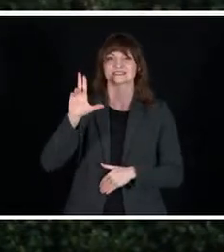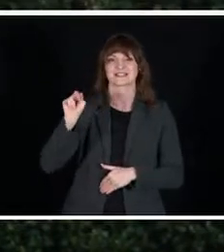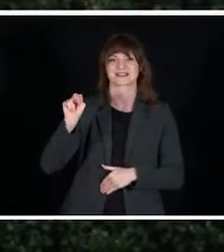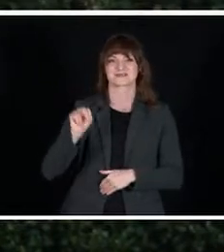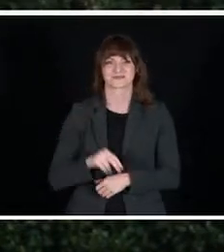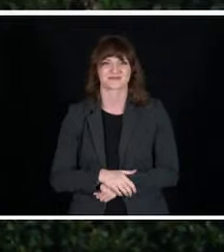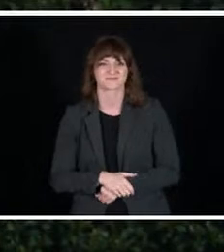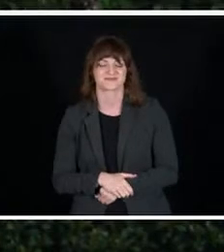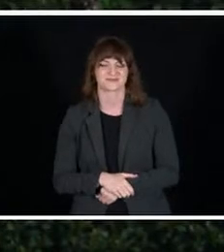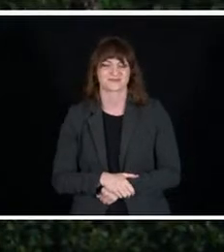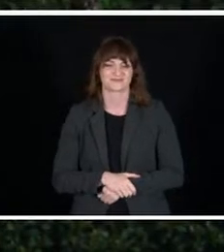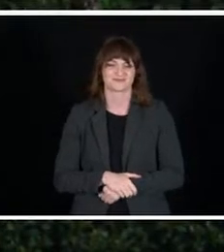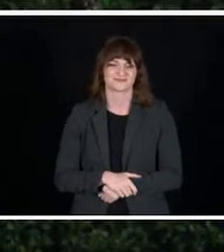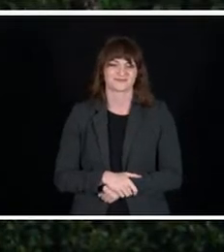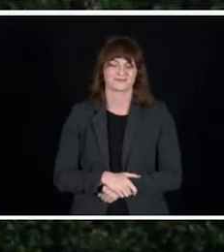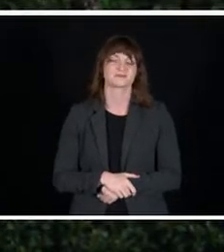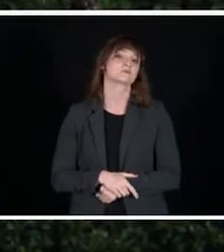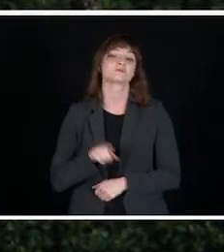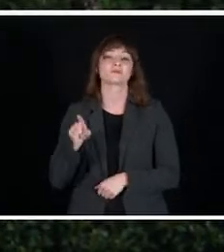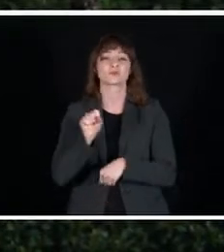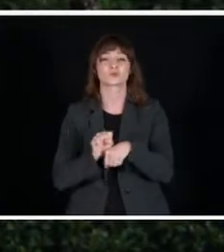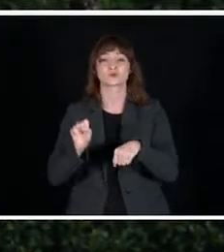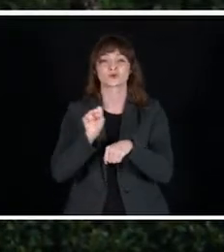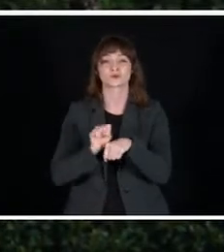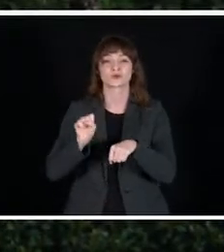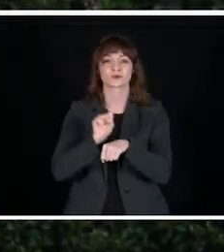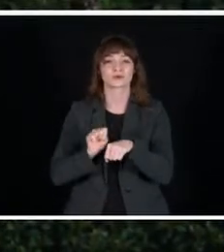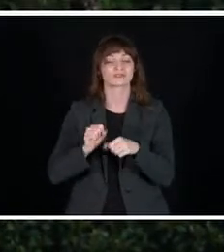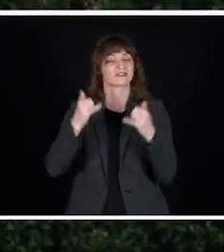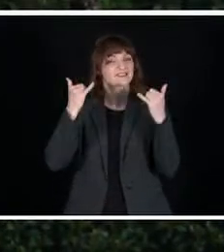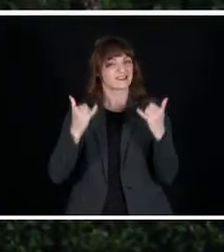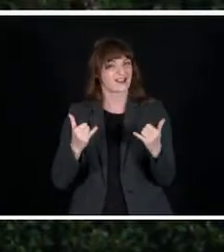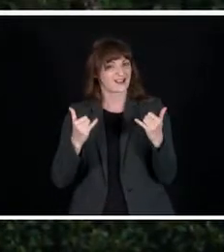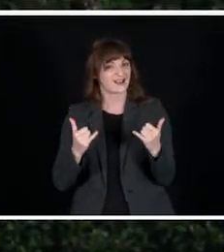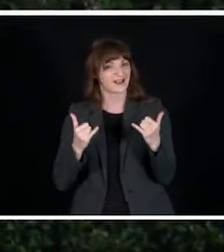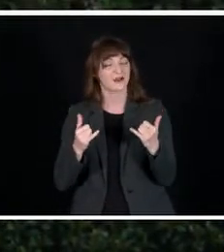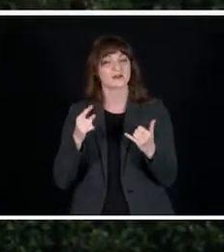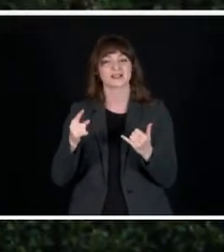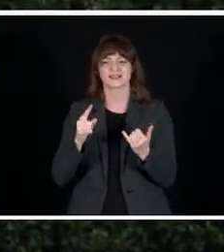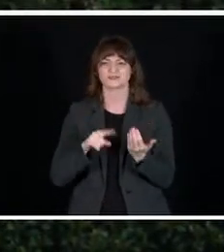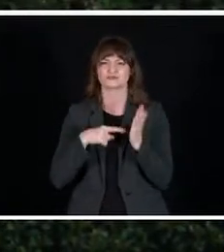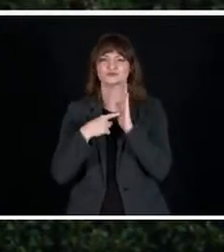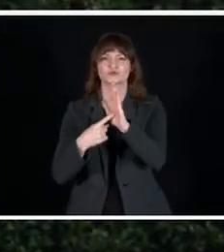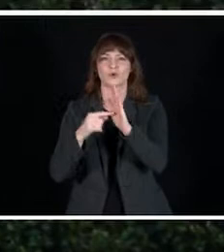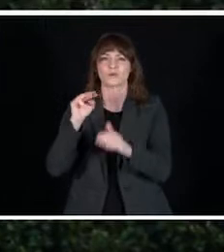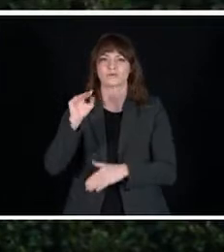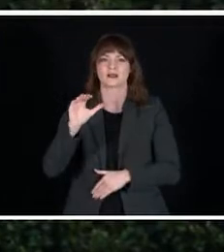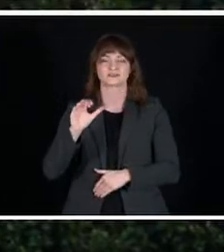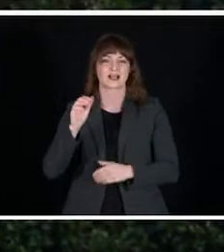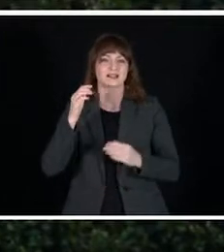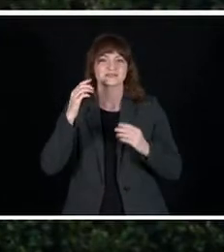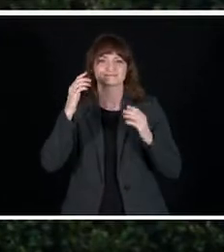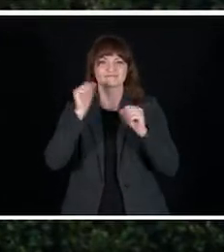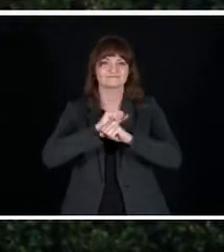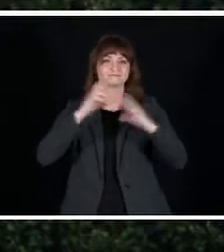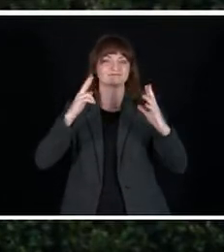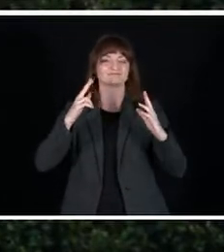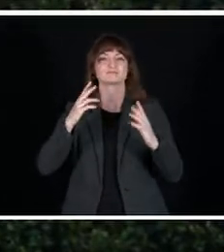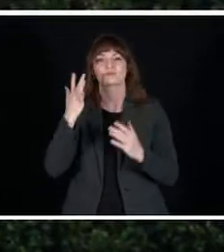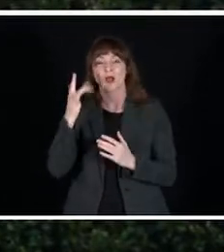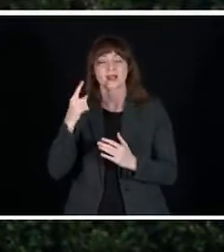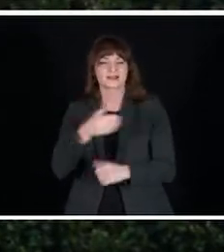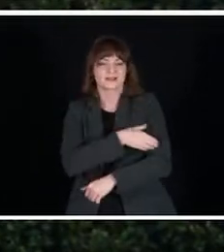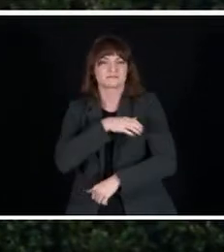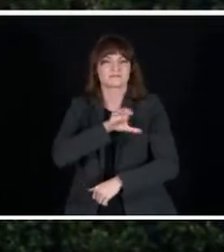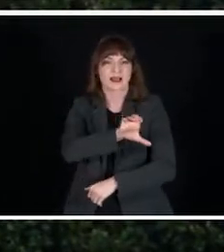of Northridge. Through his work, he's now enacting our vision with his passionate work towards empowering